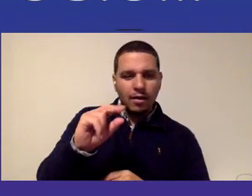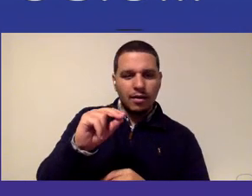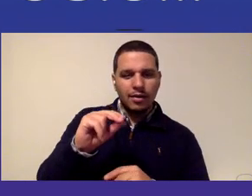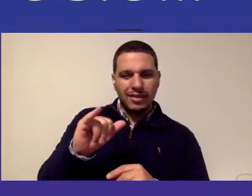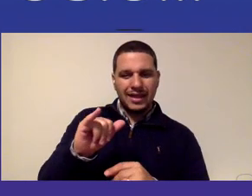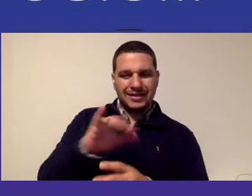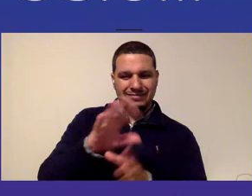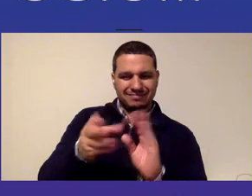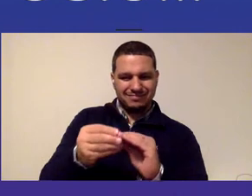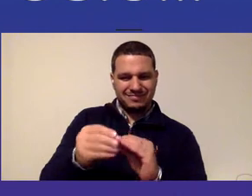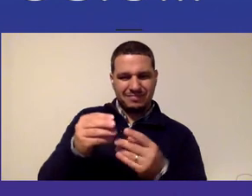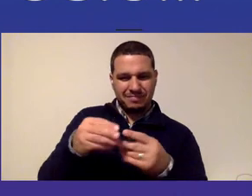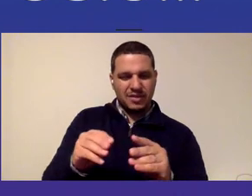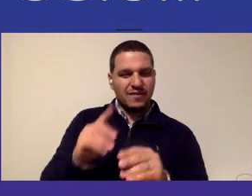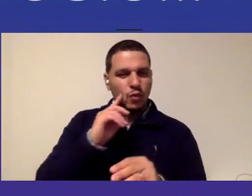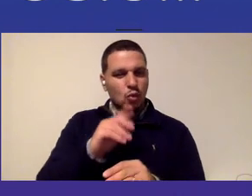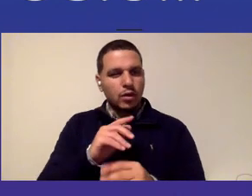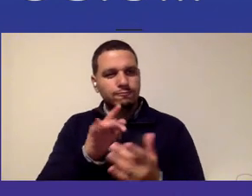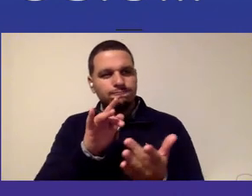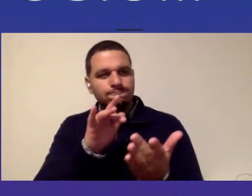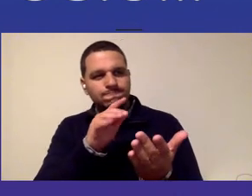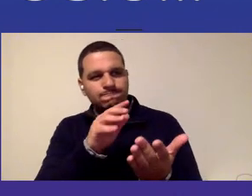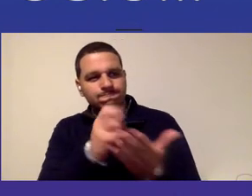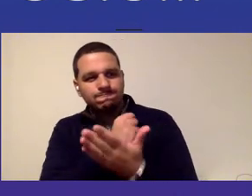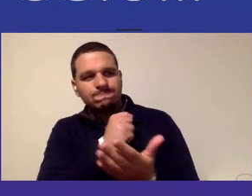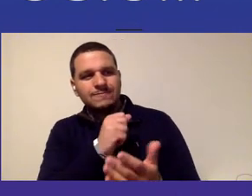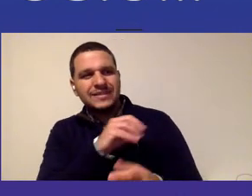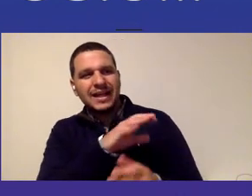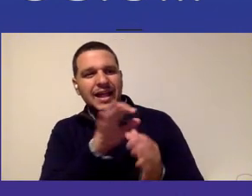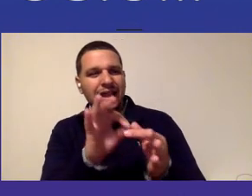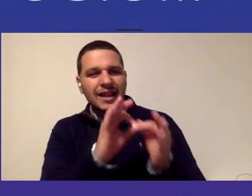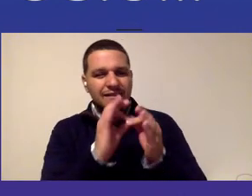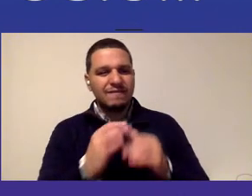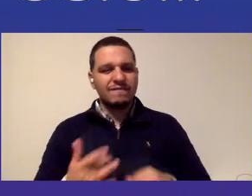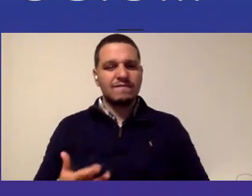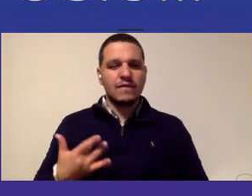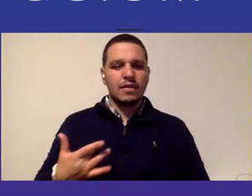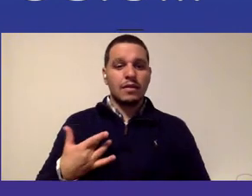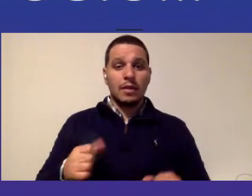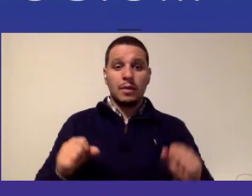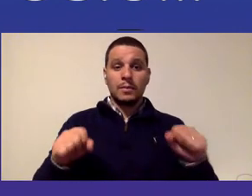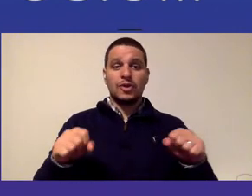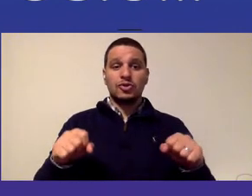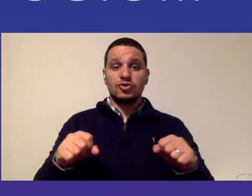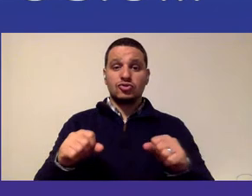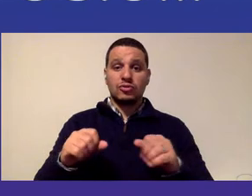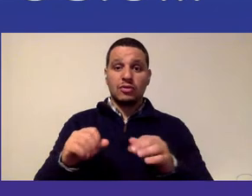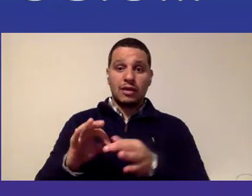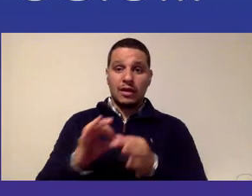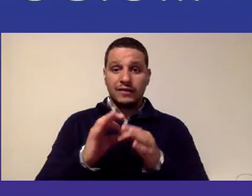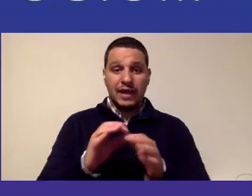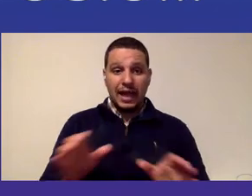method for tapping into collective feeling and potentially collective action.